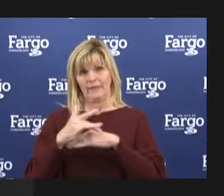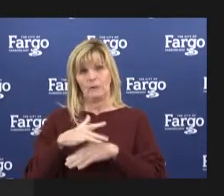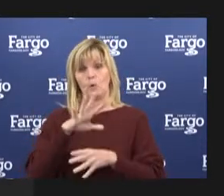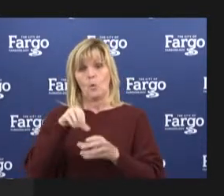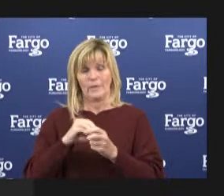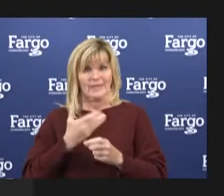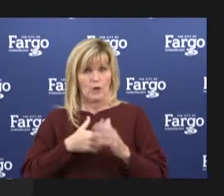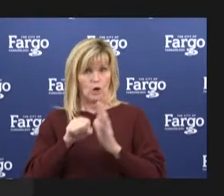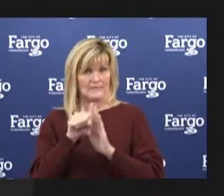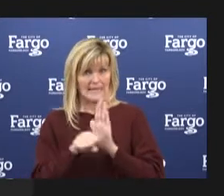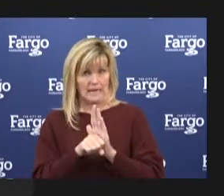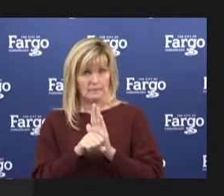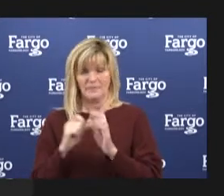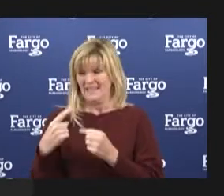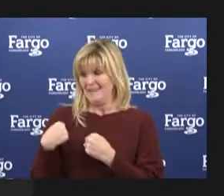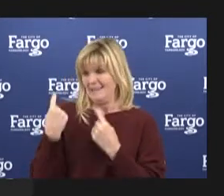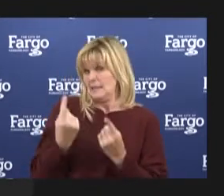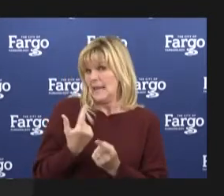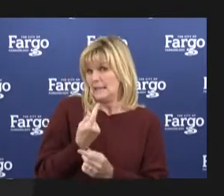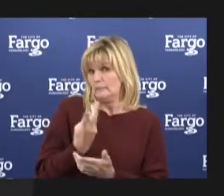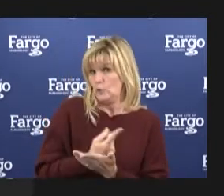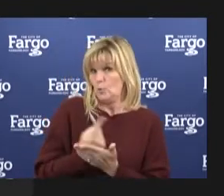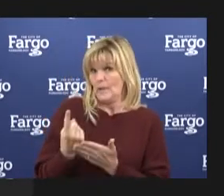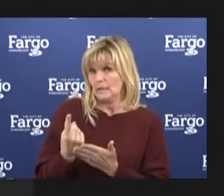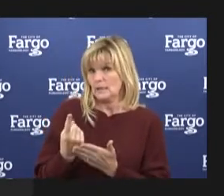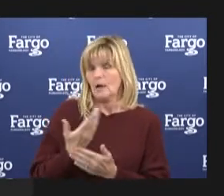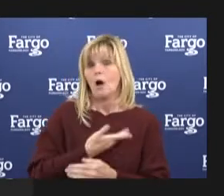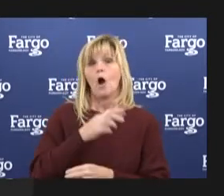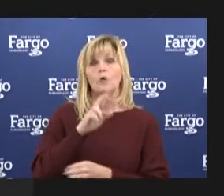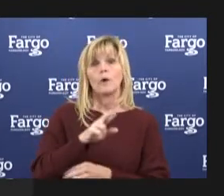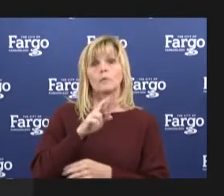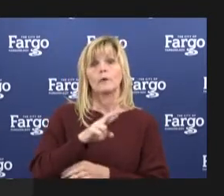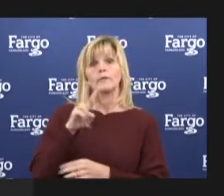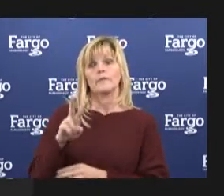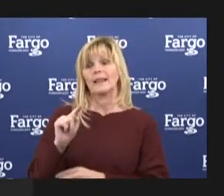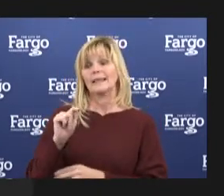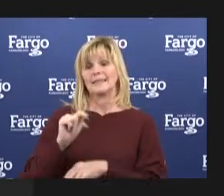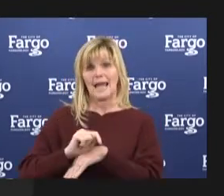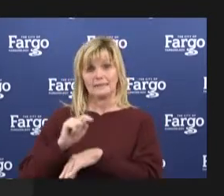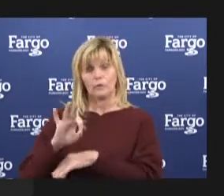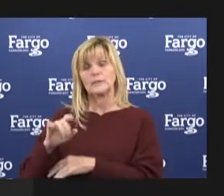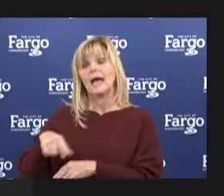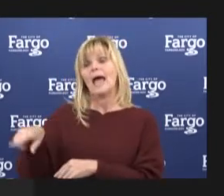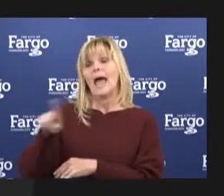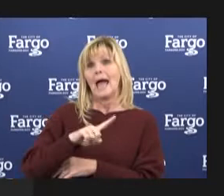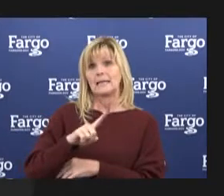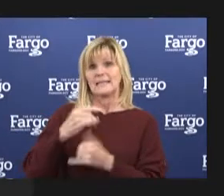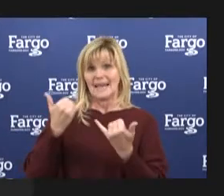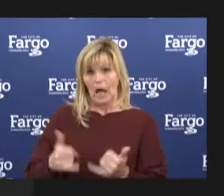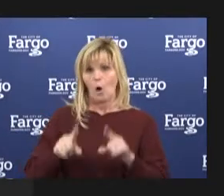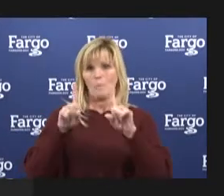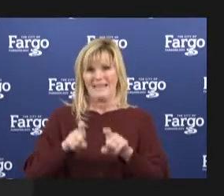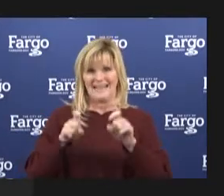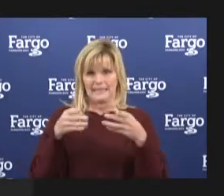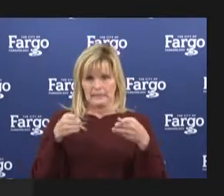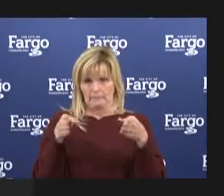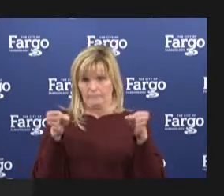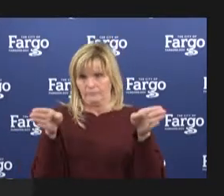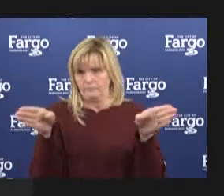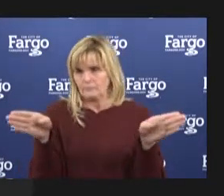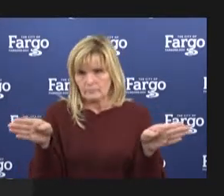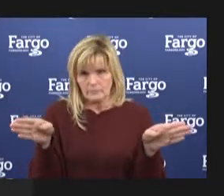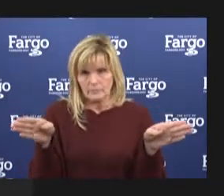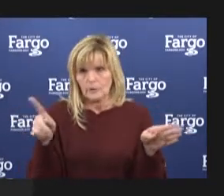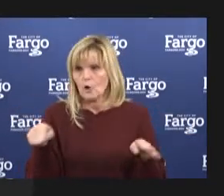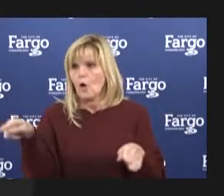state. Within the last few weeks, our Red River Valley Task Force has further expanded the testing categories to include those